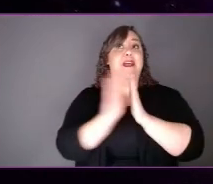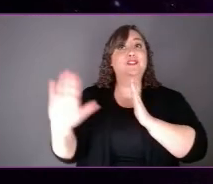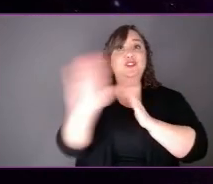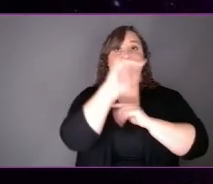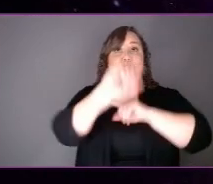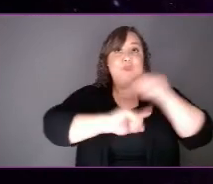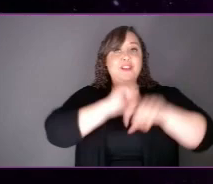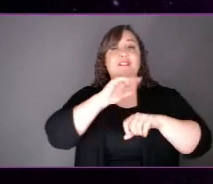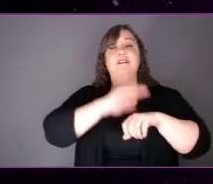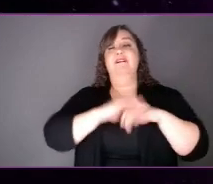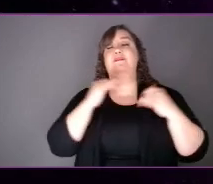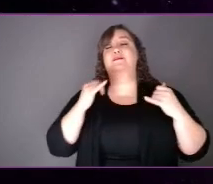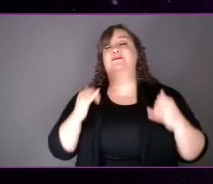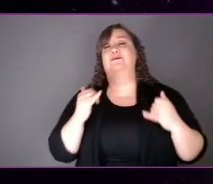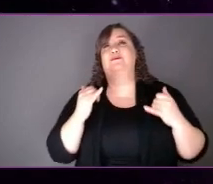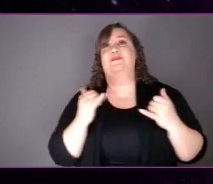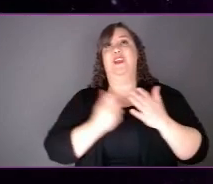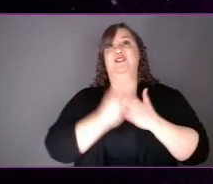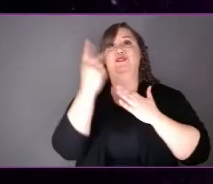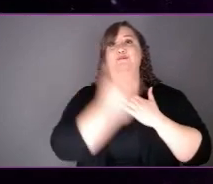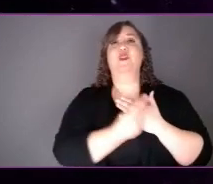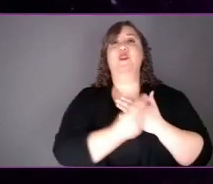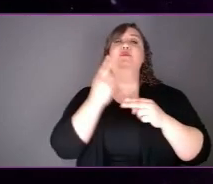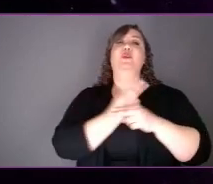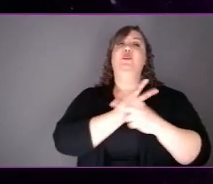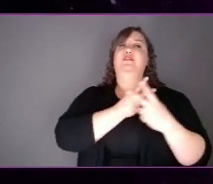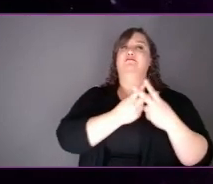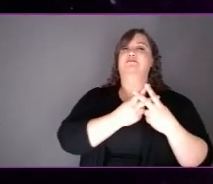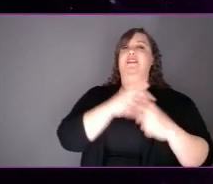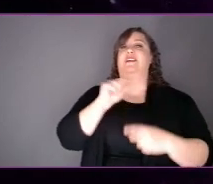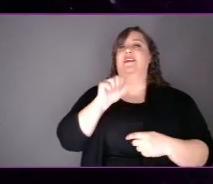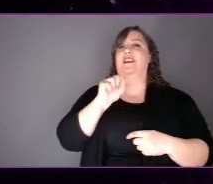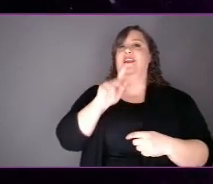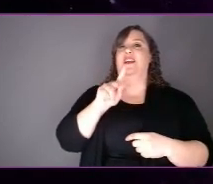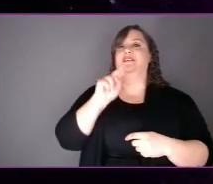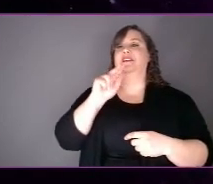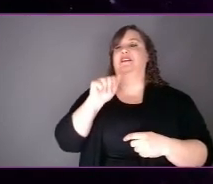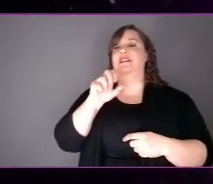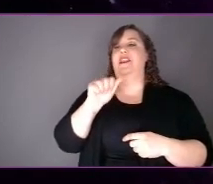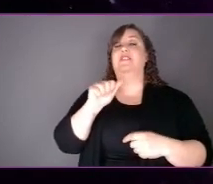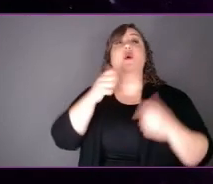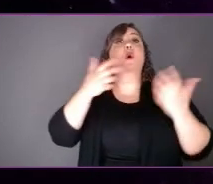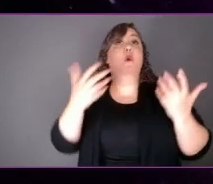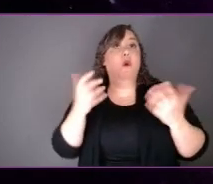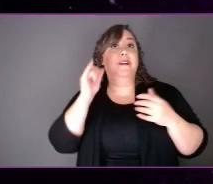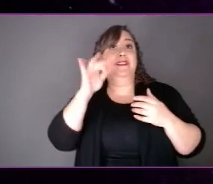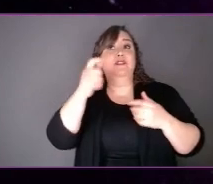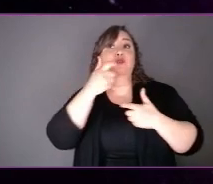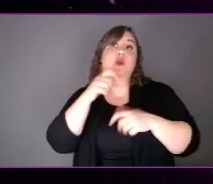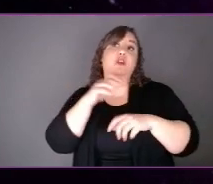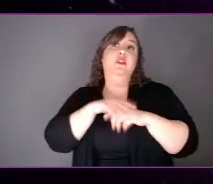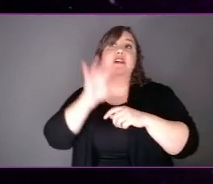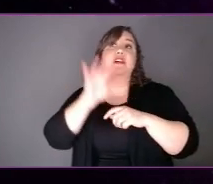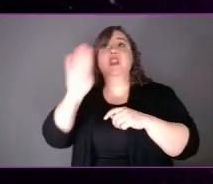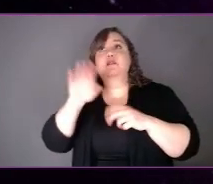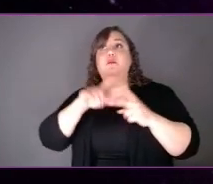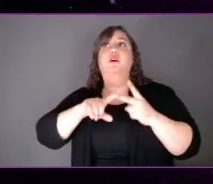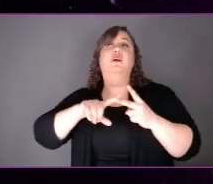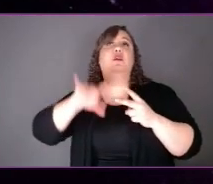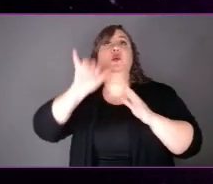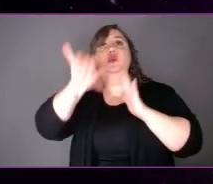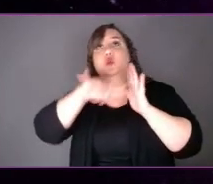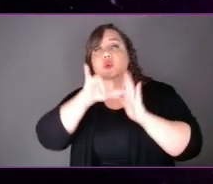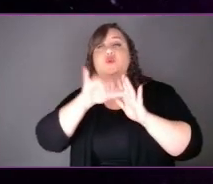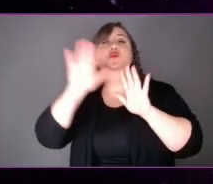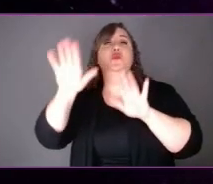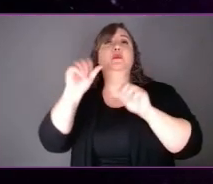hashtag Ask NASA in the chat box or wherever you're watching this. We know there's a lot of questions, but first let's take a few of our